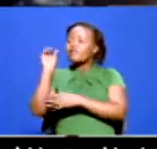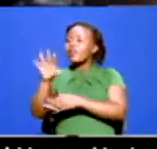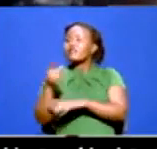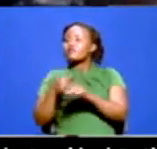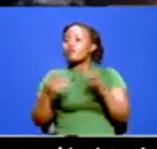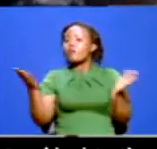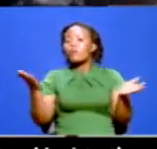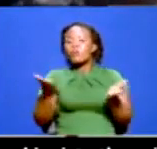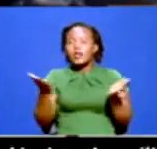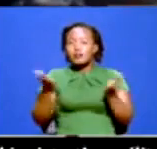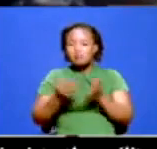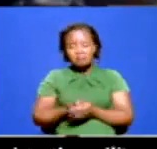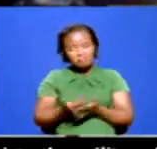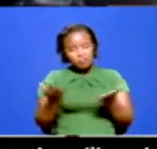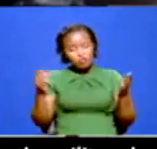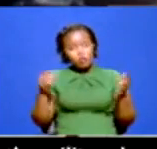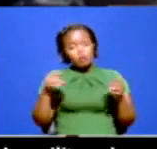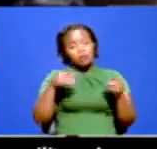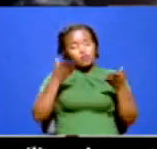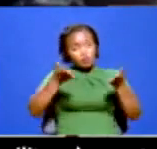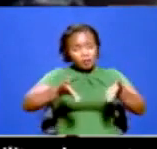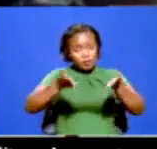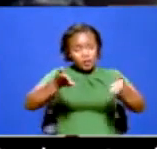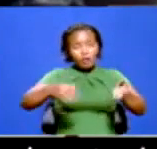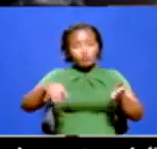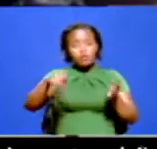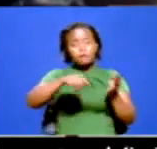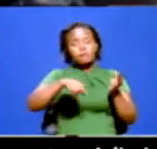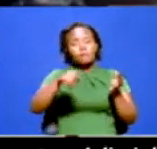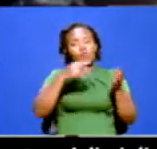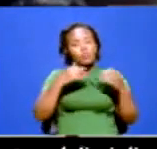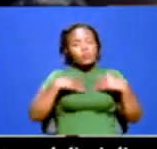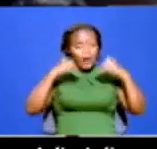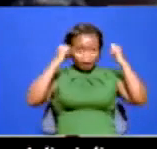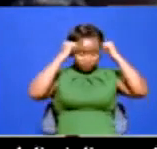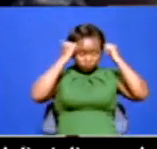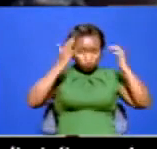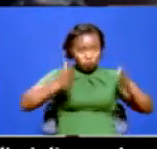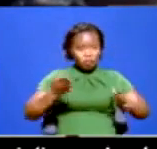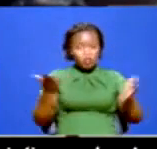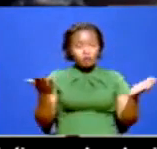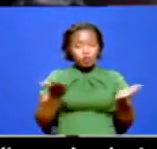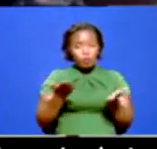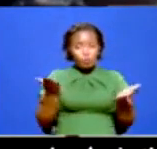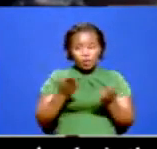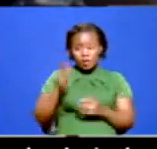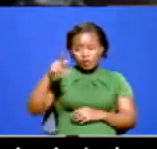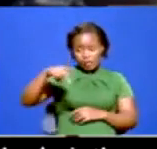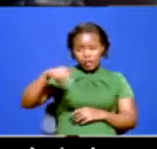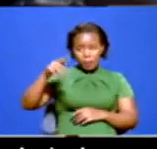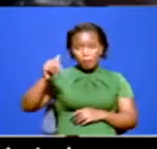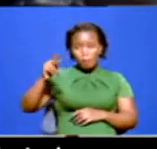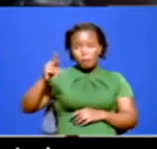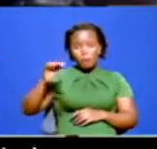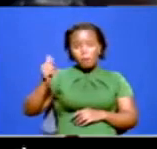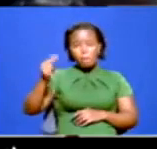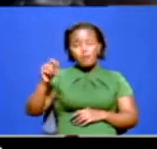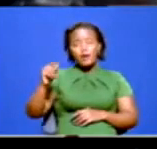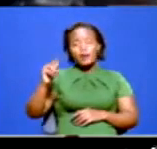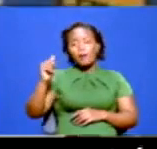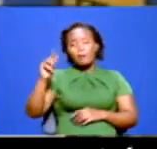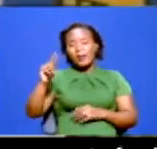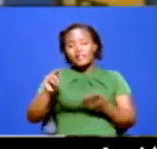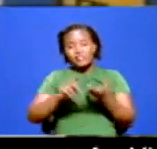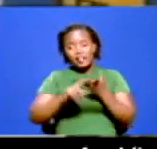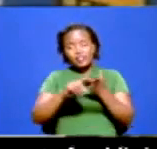have, as we speak today, we have students from Pakistan. We have German students who are officers